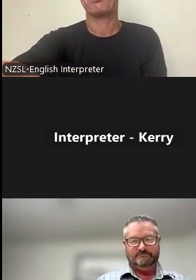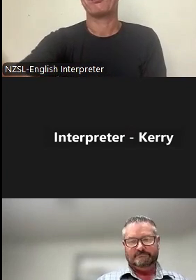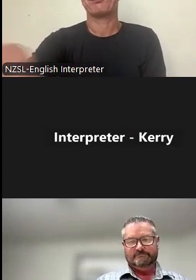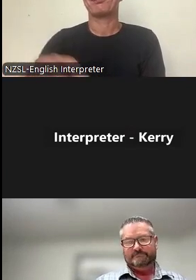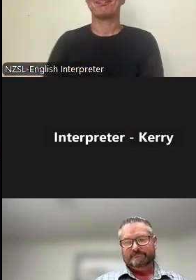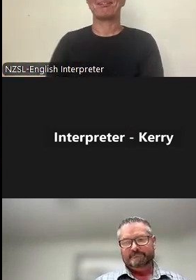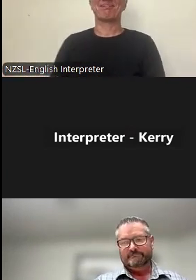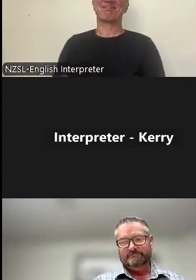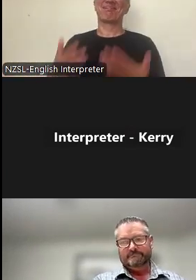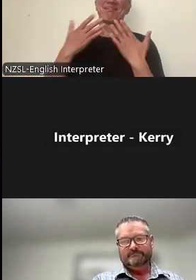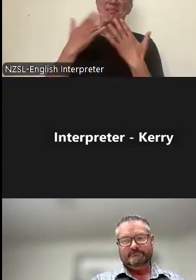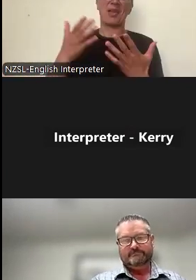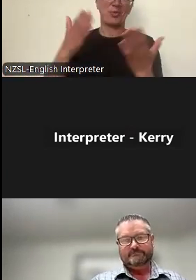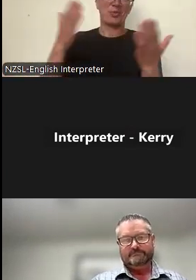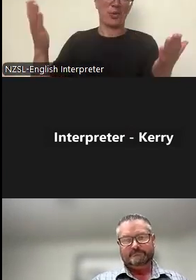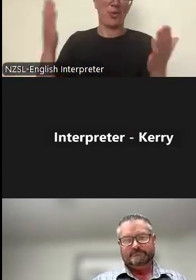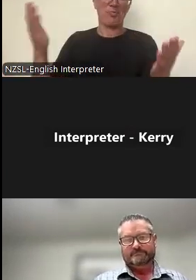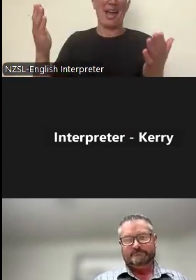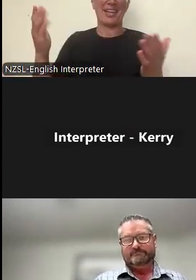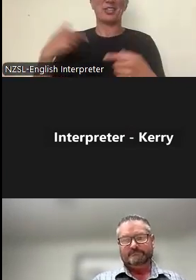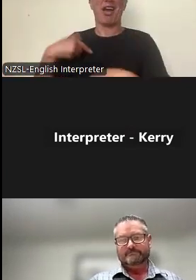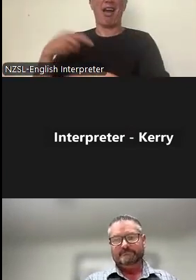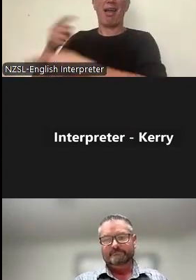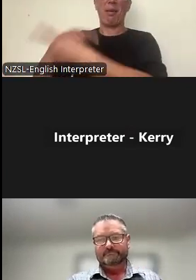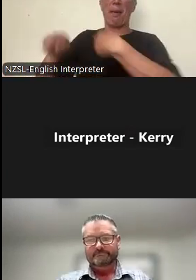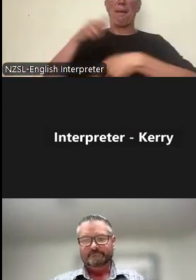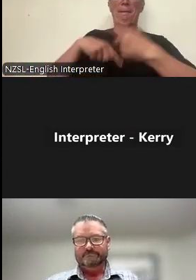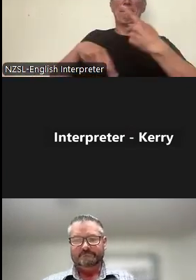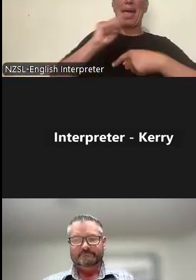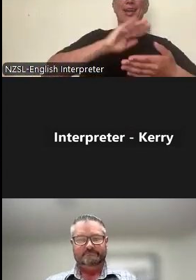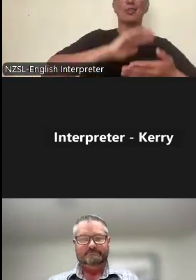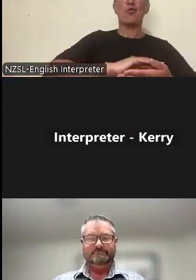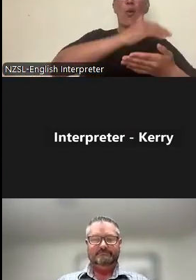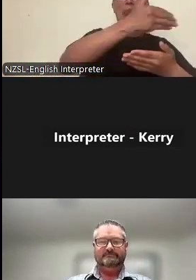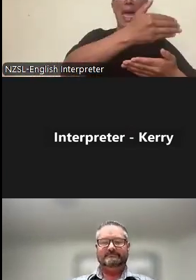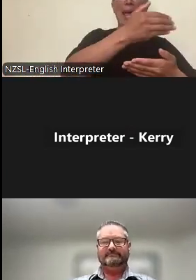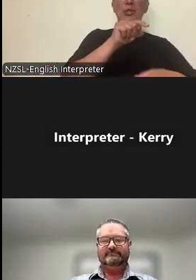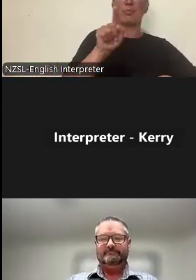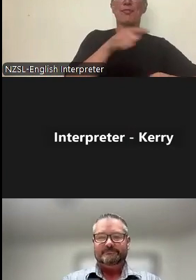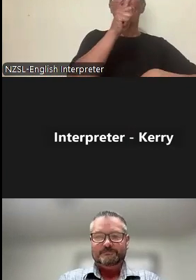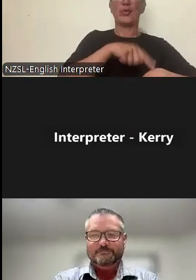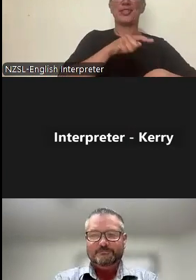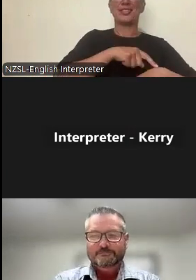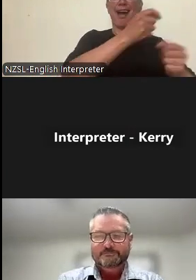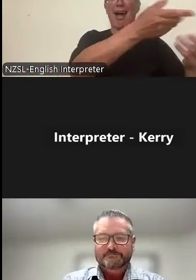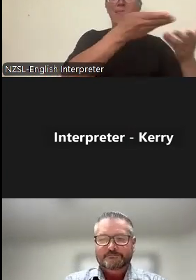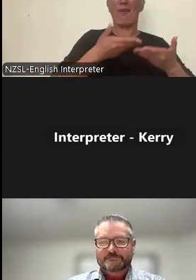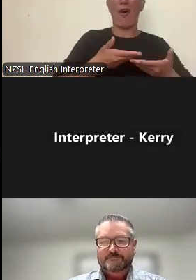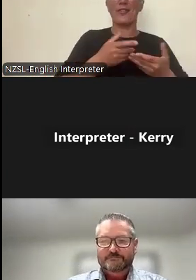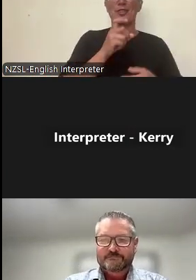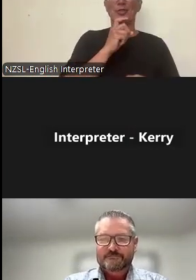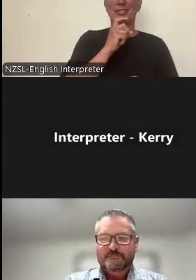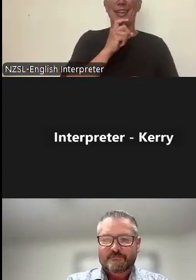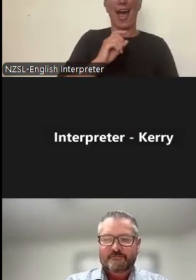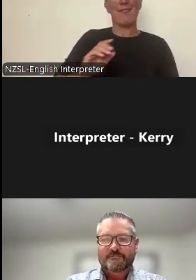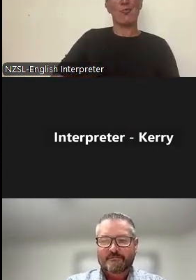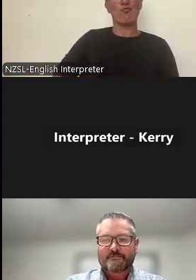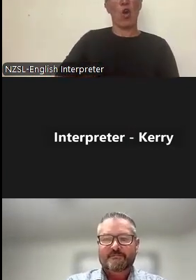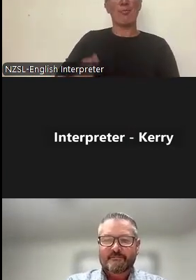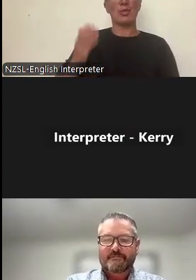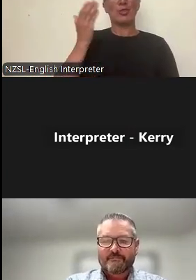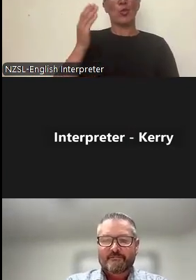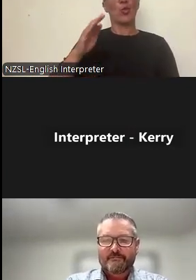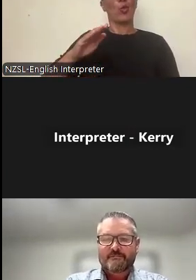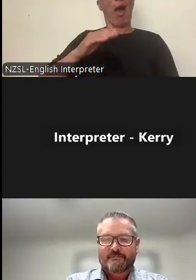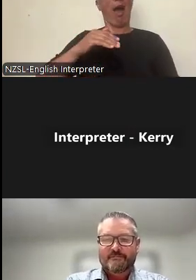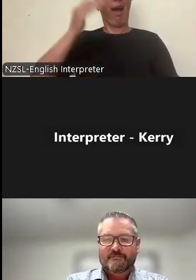back to the beginning of when laptops were first introduced to staff members in primary and secondary schools. And